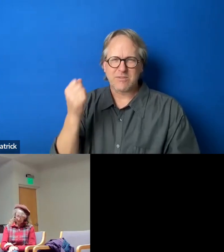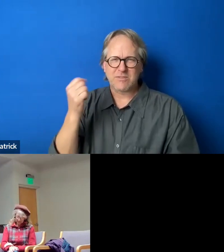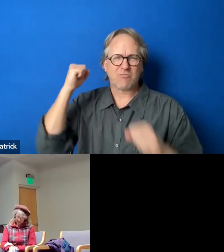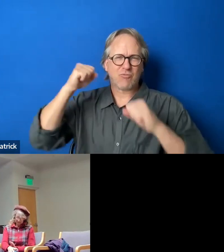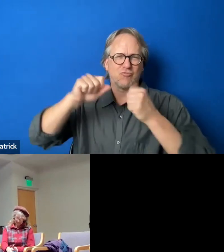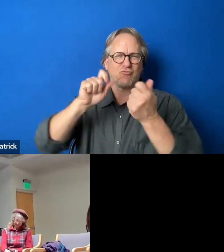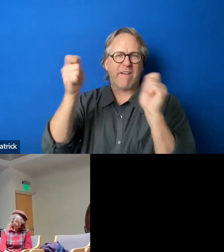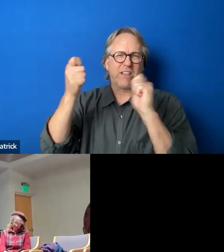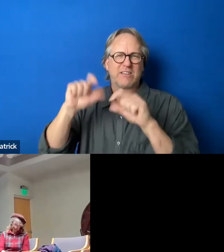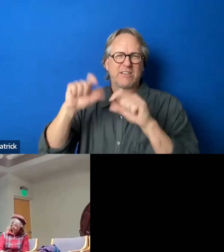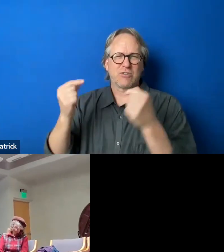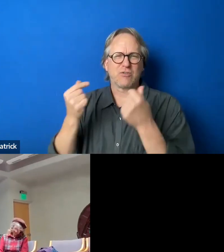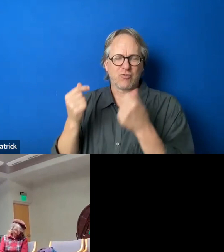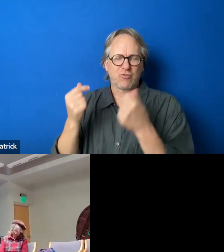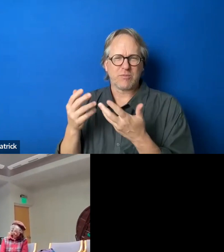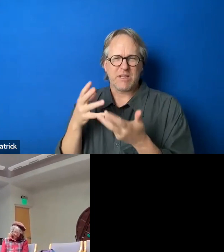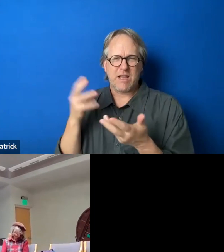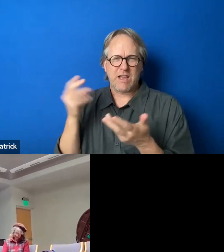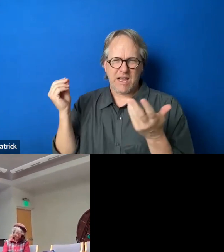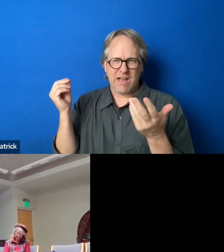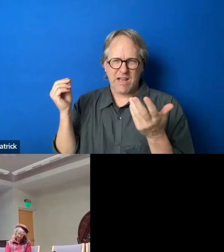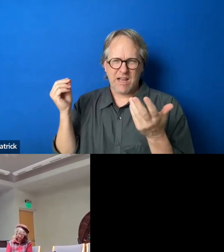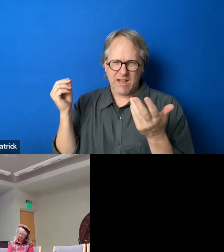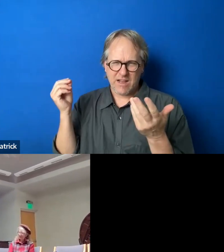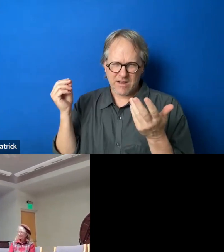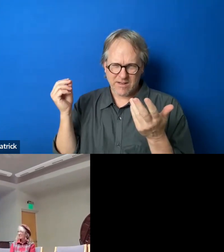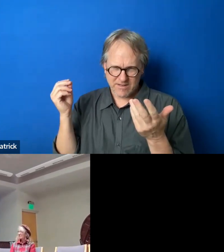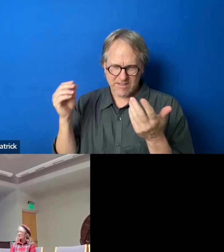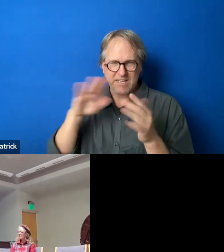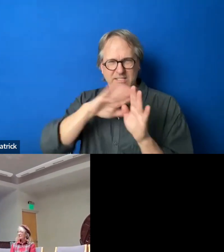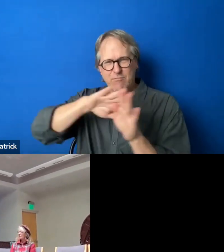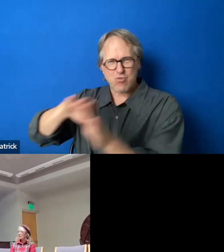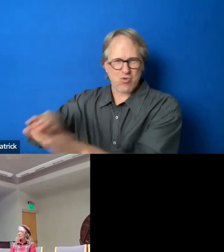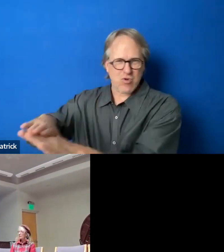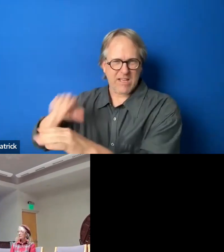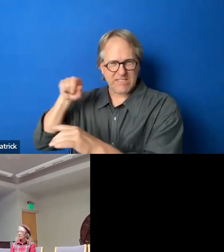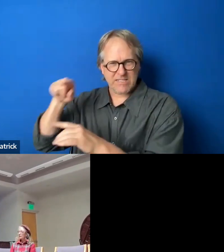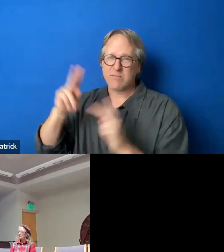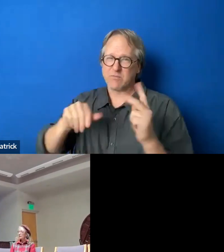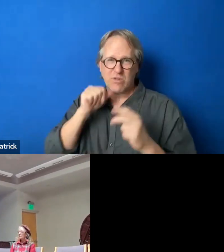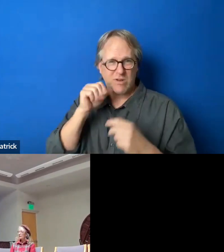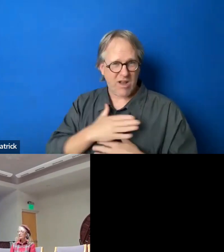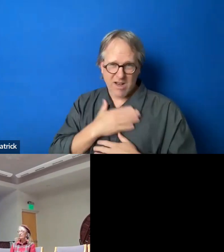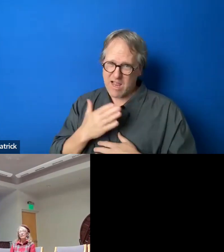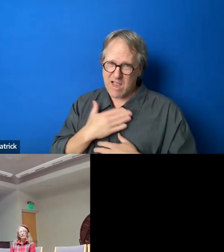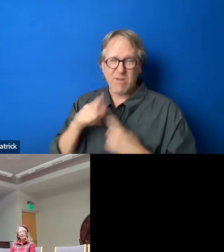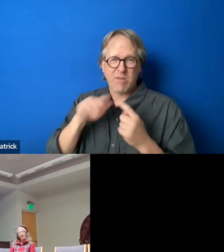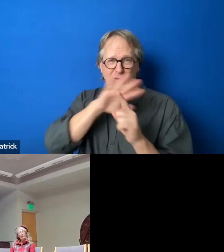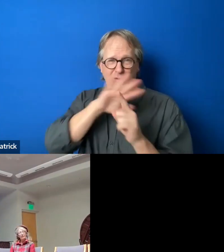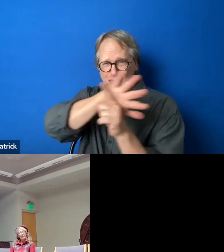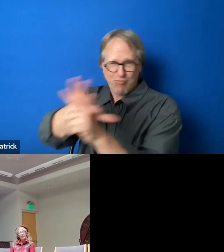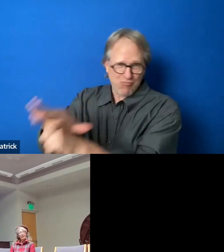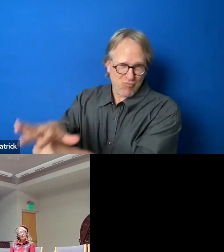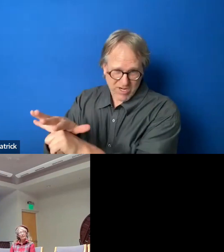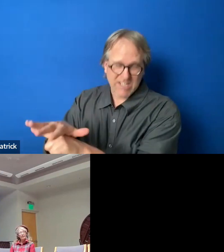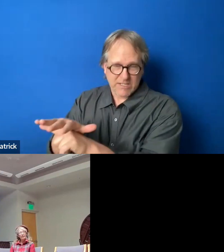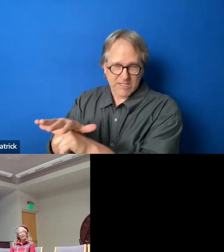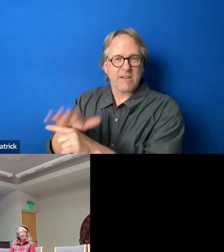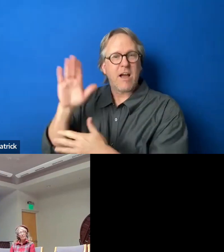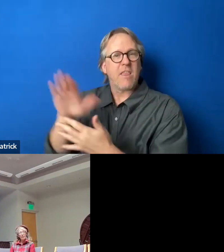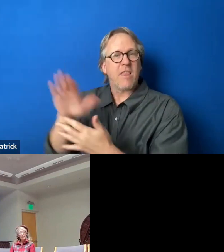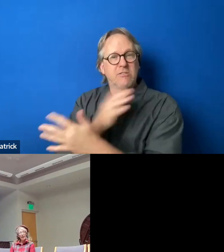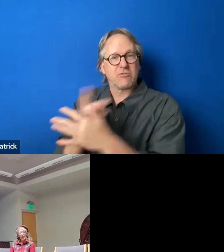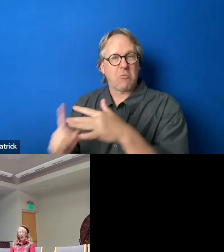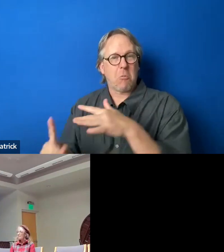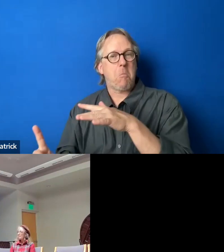movements going on in Germany, and then they suppressed them, and a lot of people were pretty unhappy about being suppressed. And the song came out later